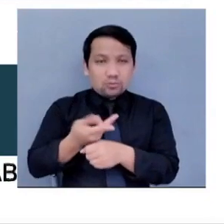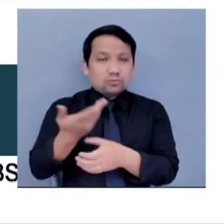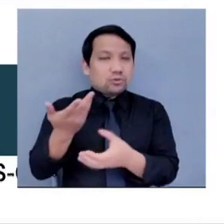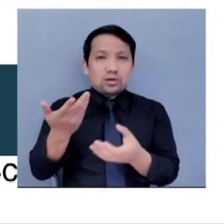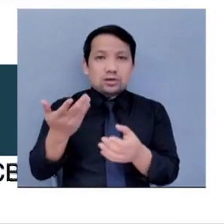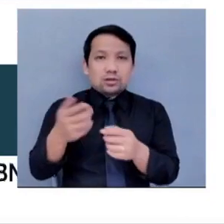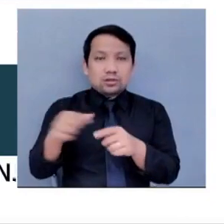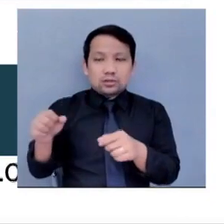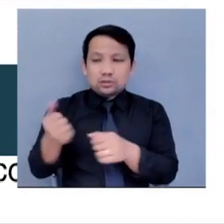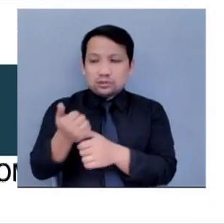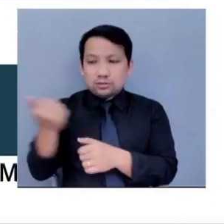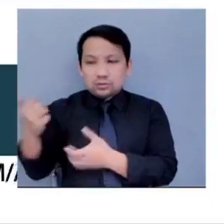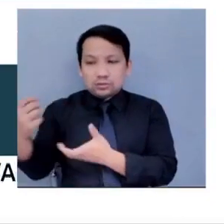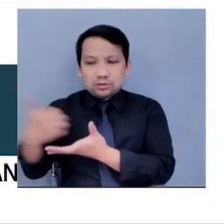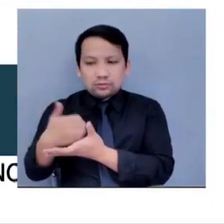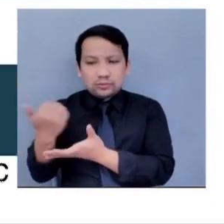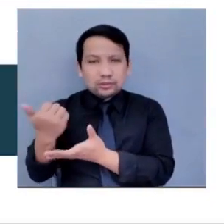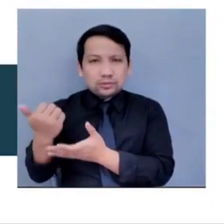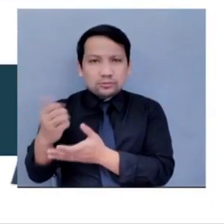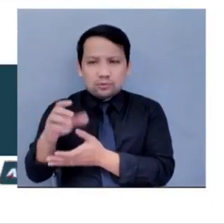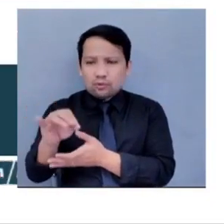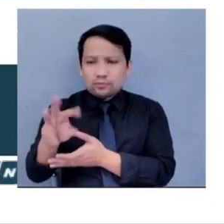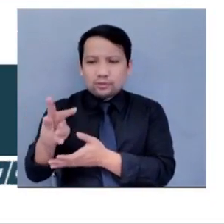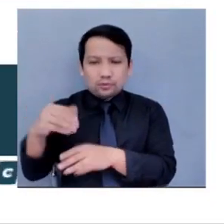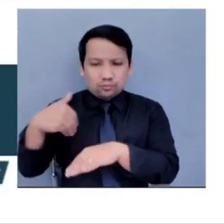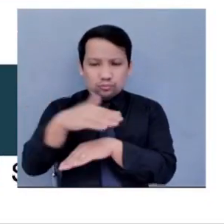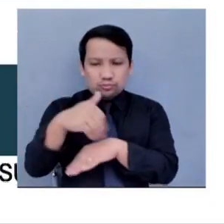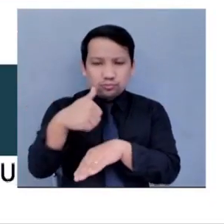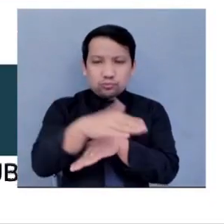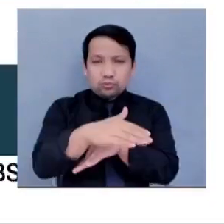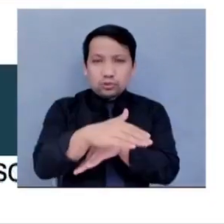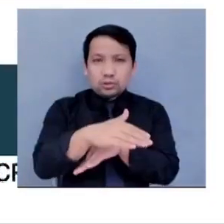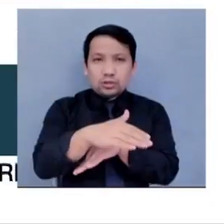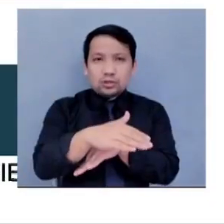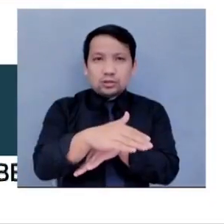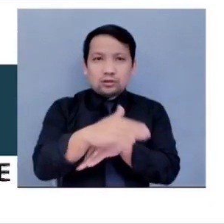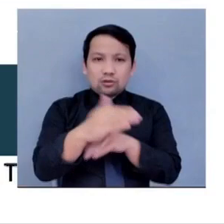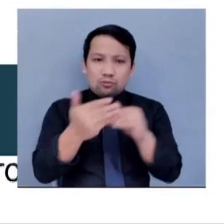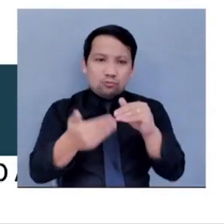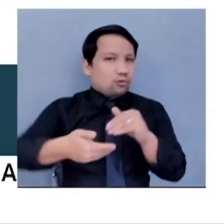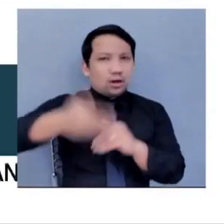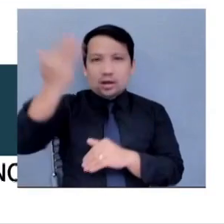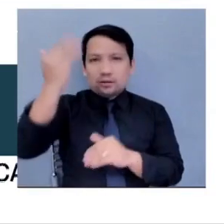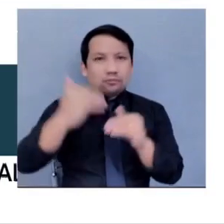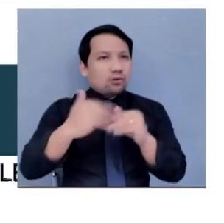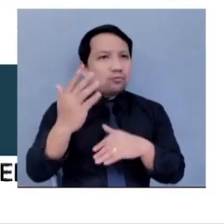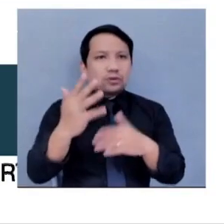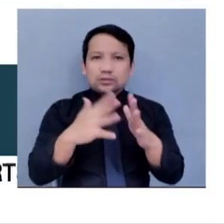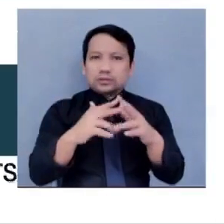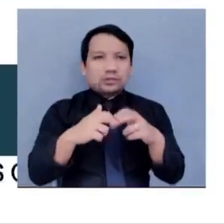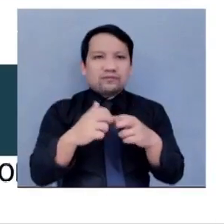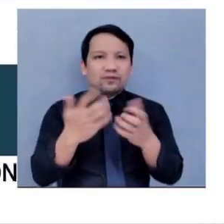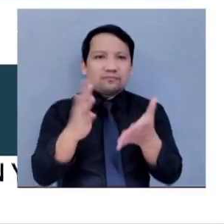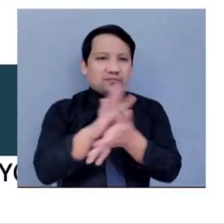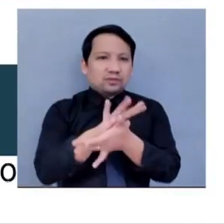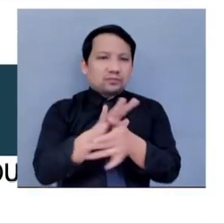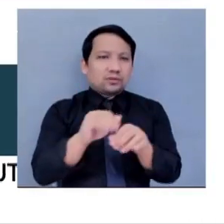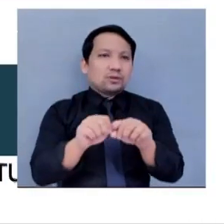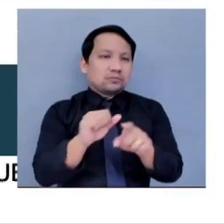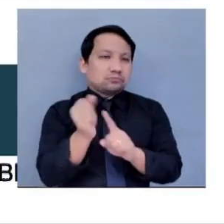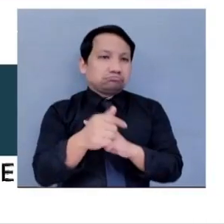data, OFW remittances are near record highs despite the pandemic. Of course, because of the social